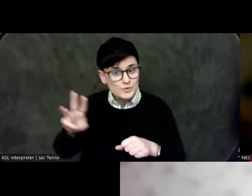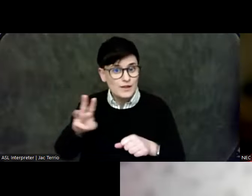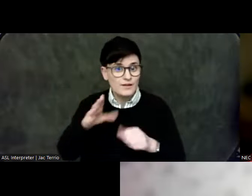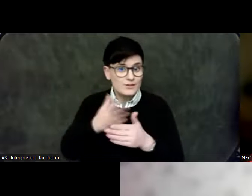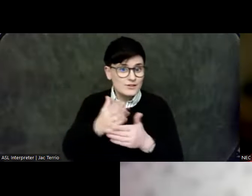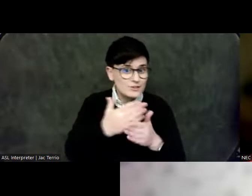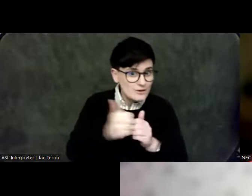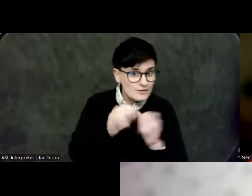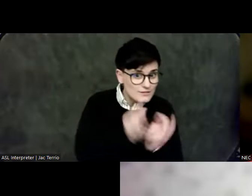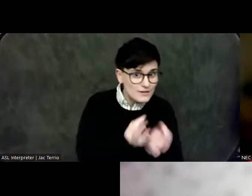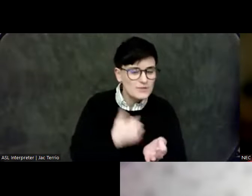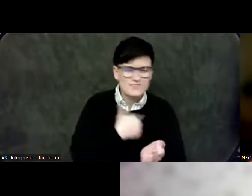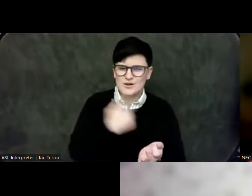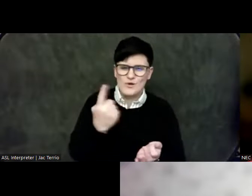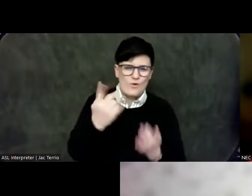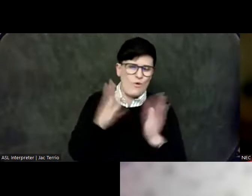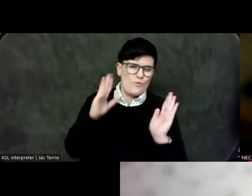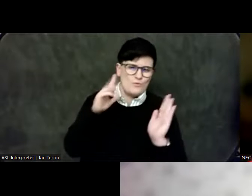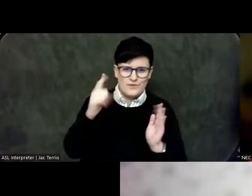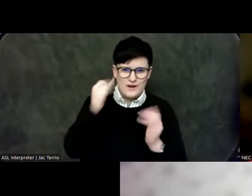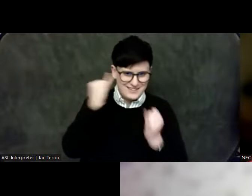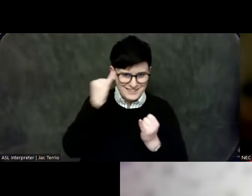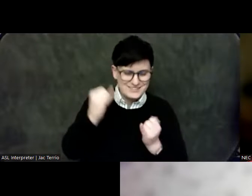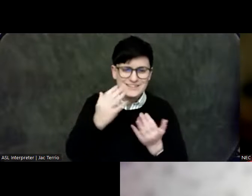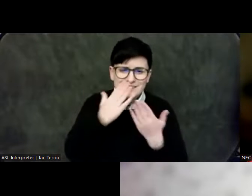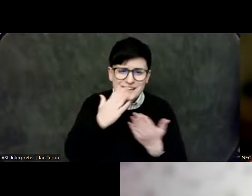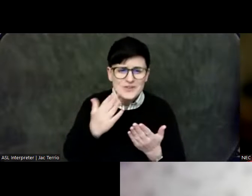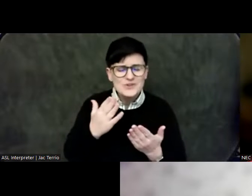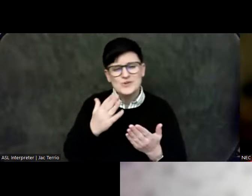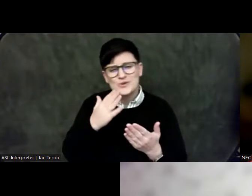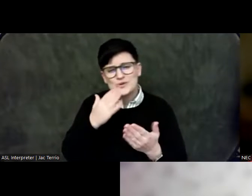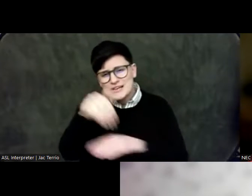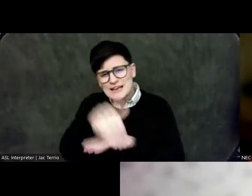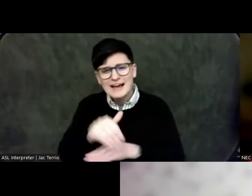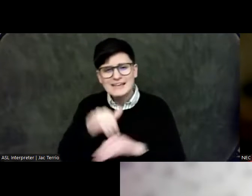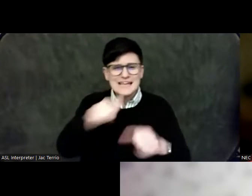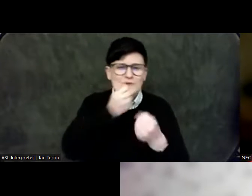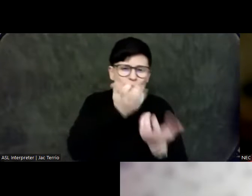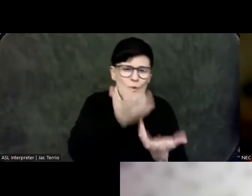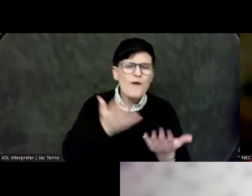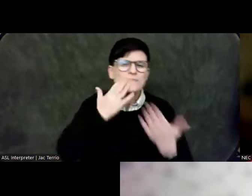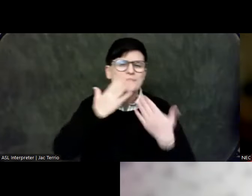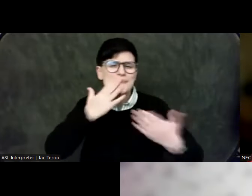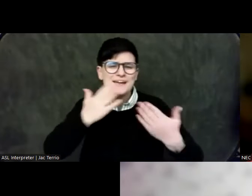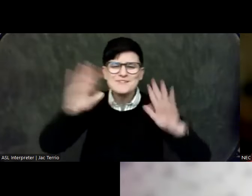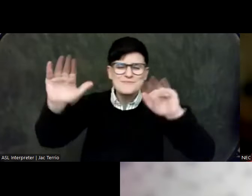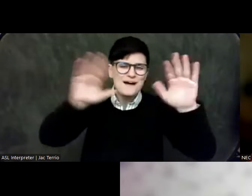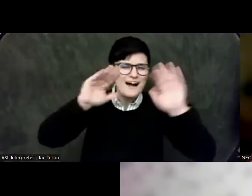for suggestions. Thanks, everybody. Call it a night and stay warm. Thank Thanks. you. Good to It's see great. everyone.